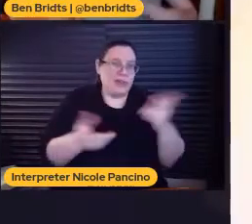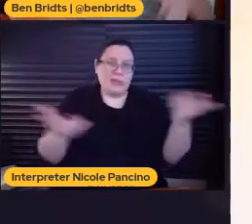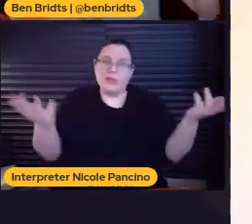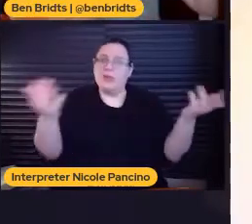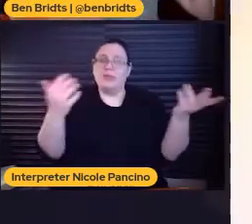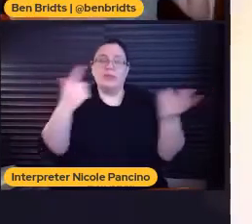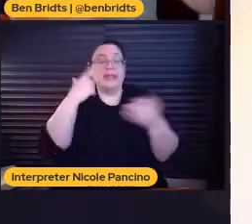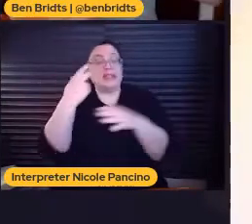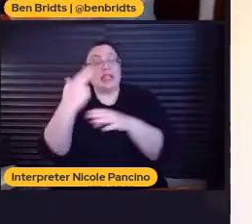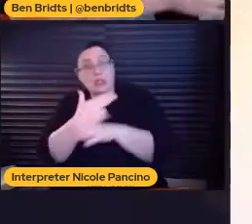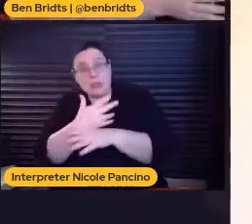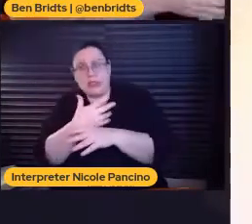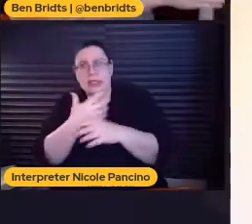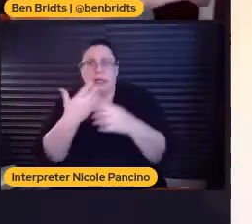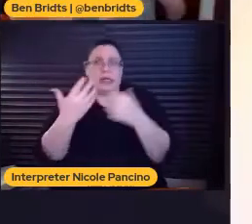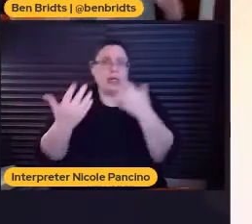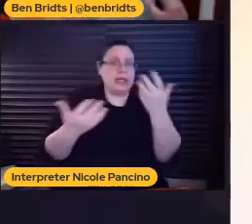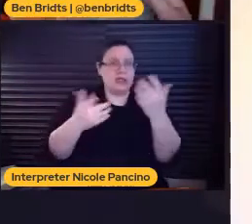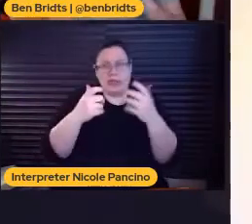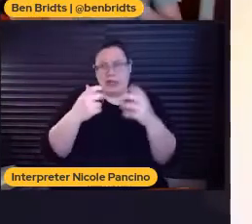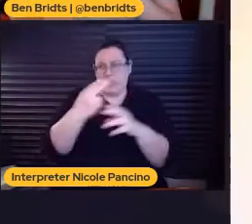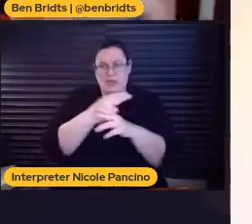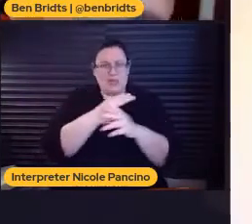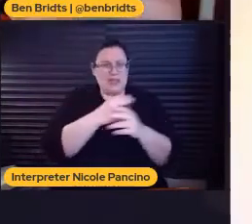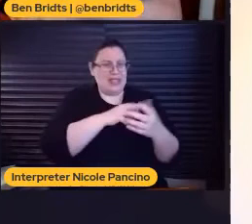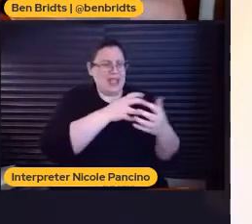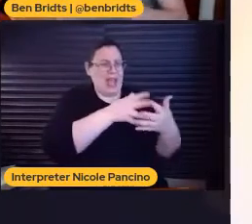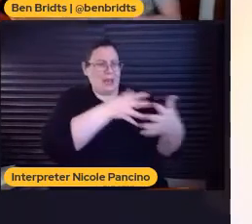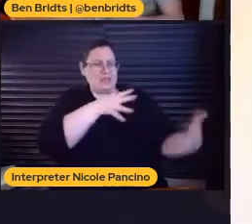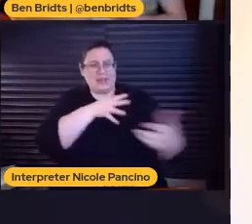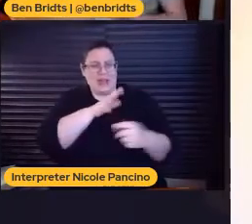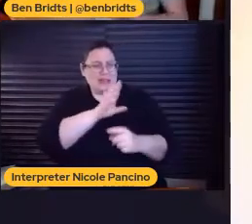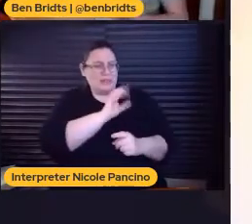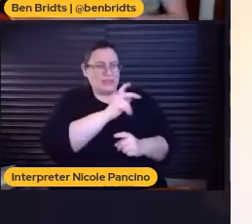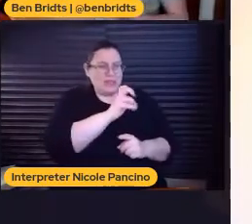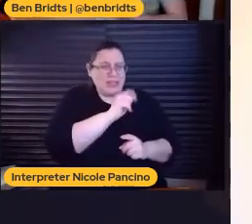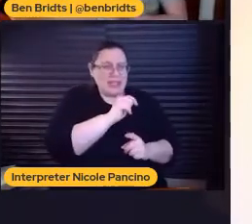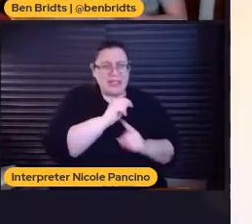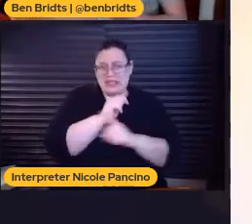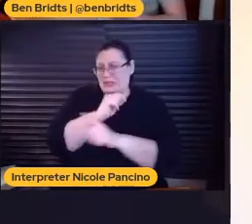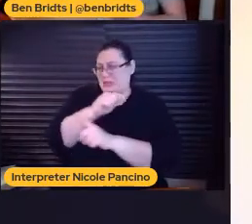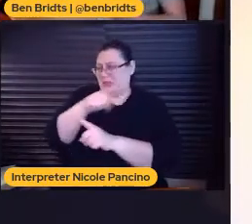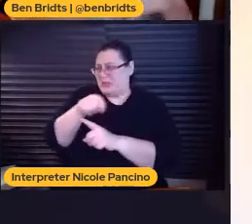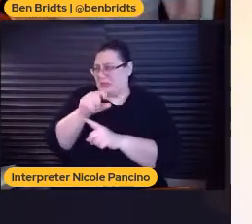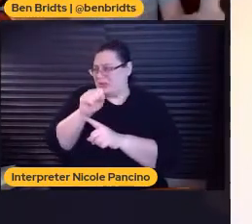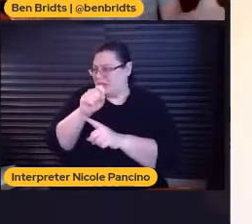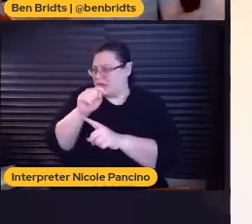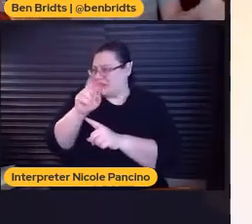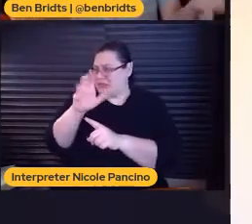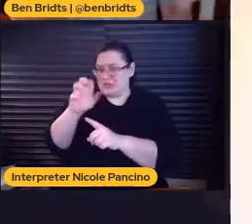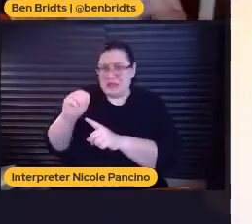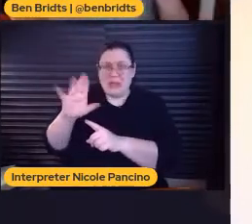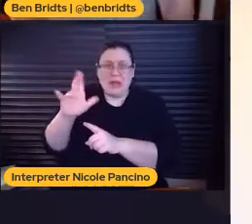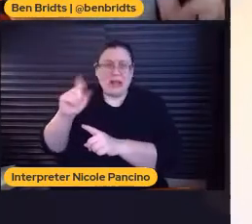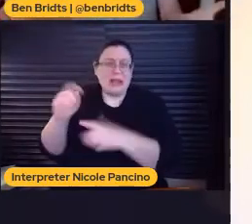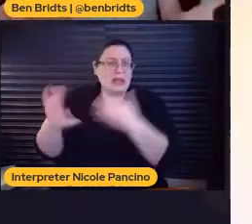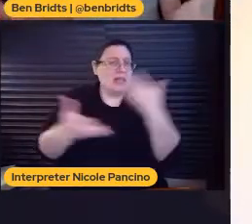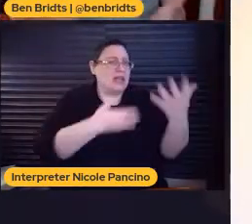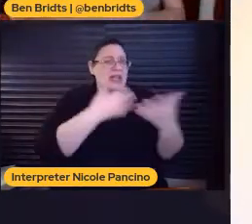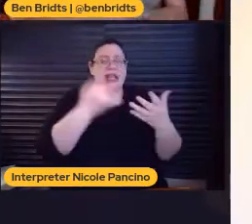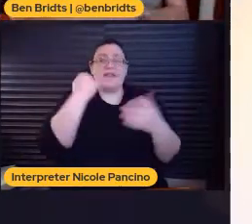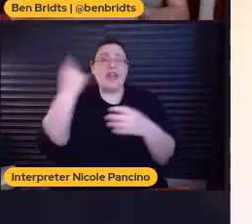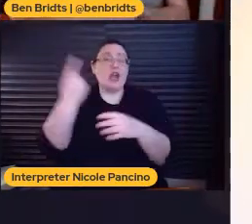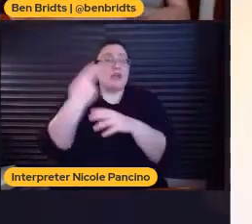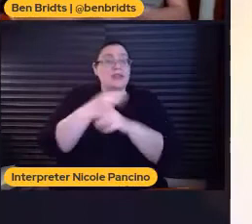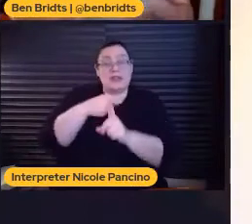do I have to use that abstracted bucket or do I have to use the default S3 bucket? If you always have them use the default S3